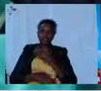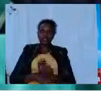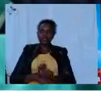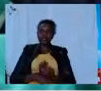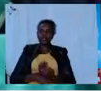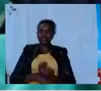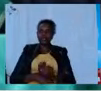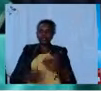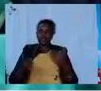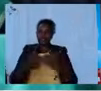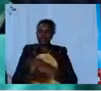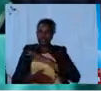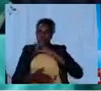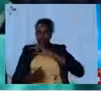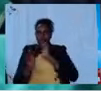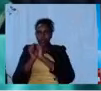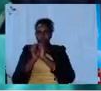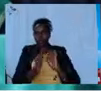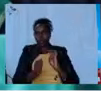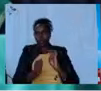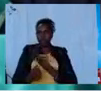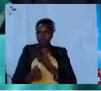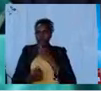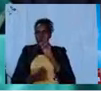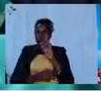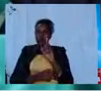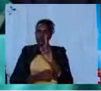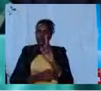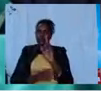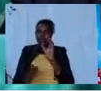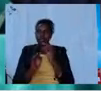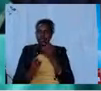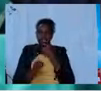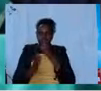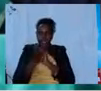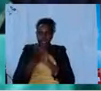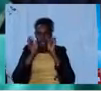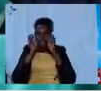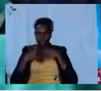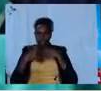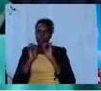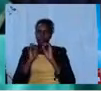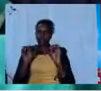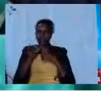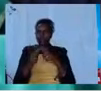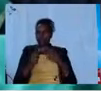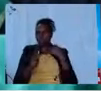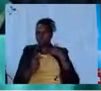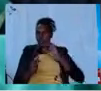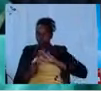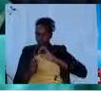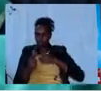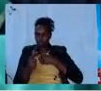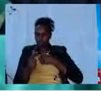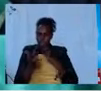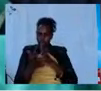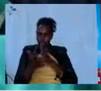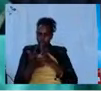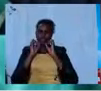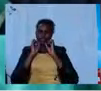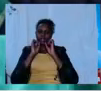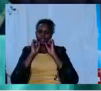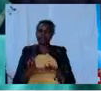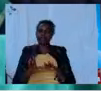with the Son, renewed in spirit, together we are one. If we say we have no sin, we deceive ourselves and the truth is not in